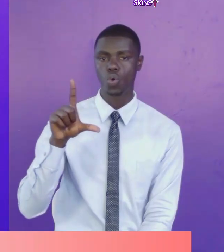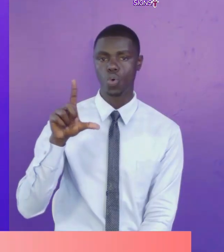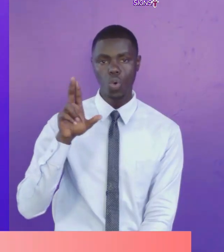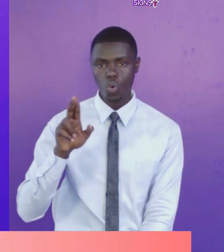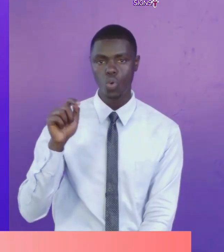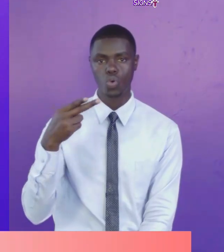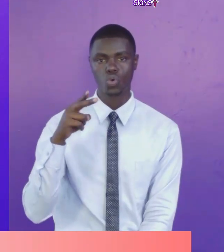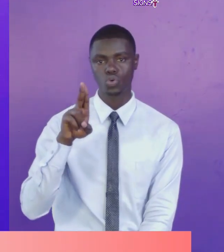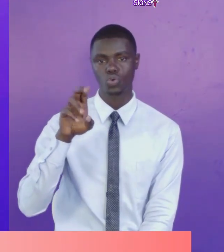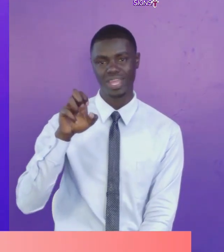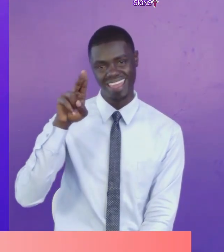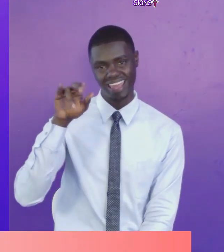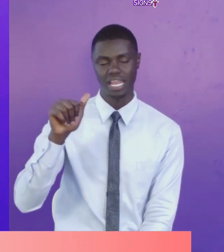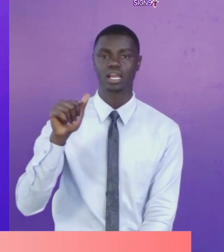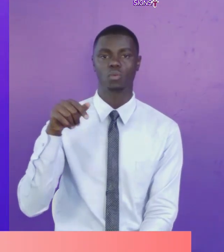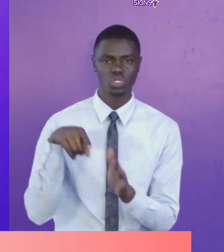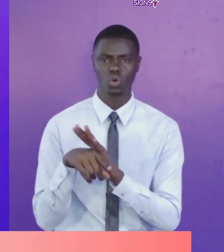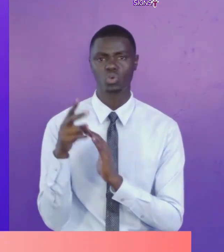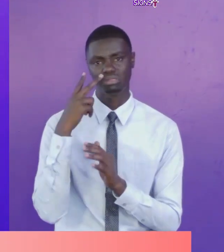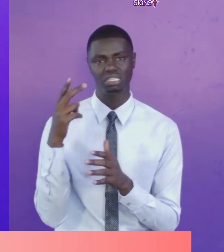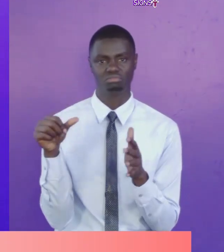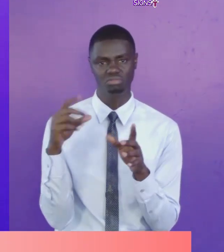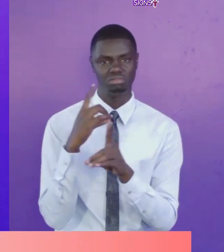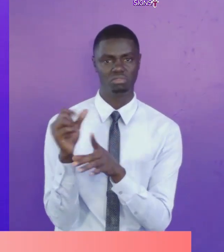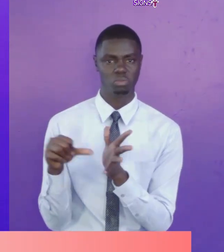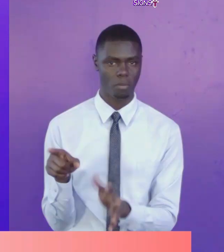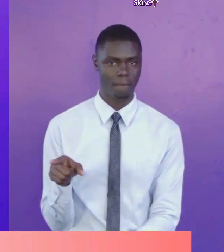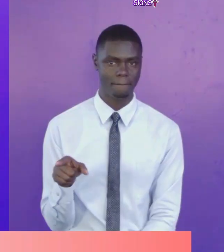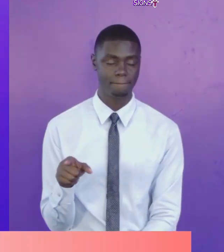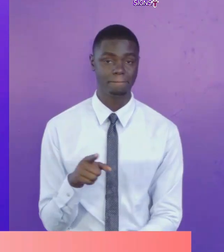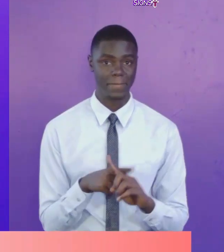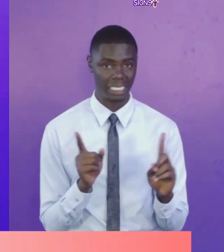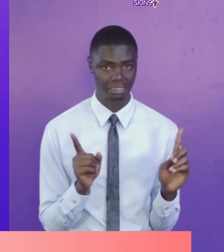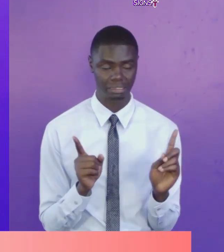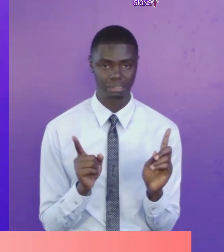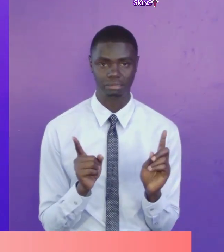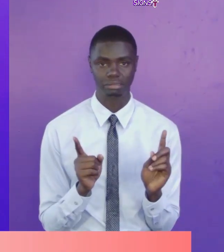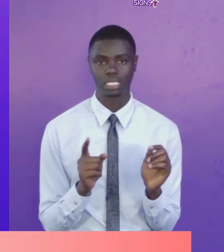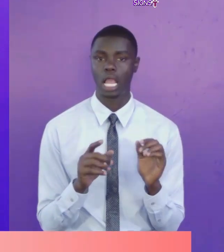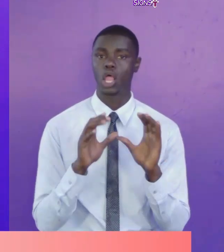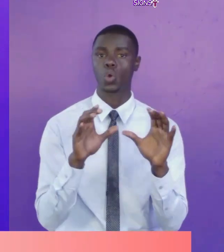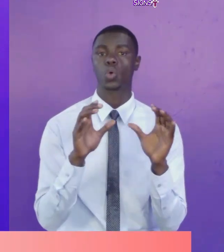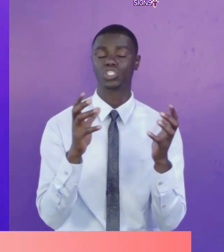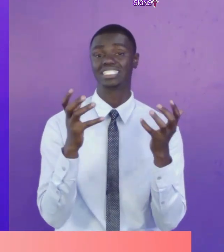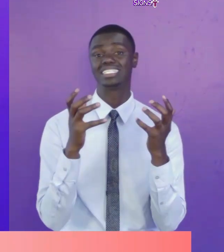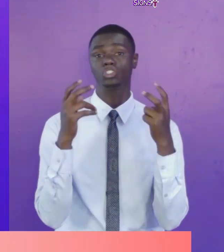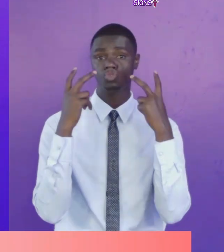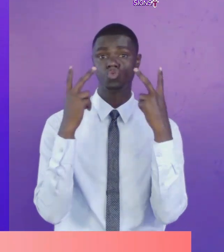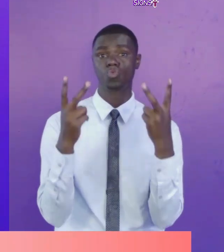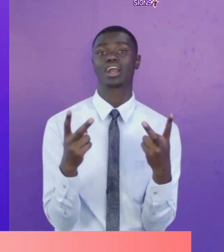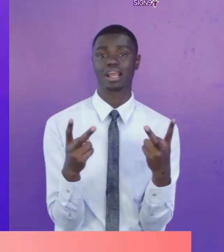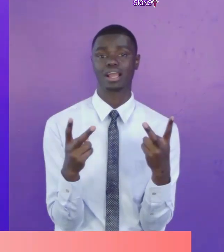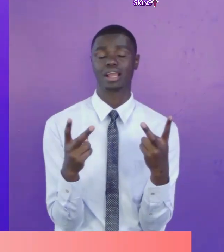was something with the defense, and I think the coach needs to look